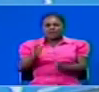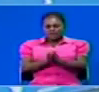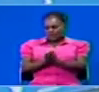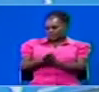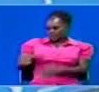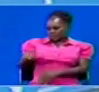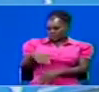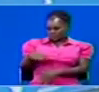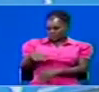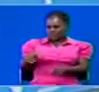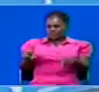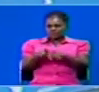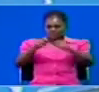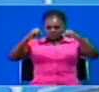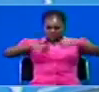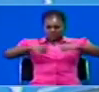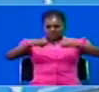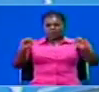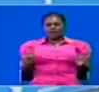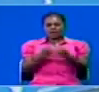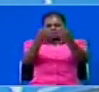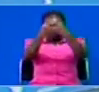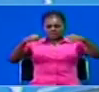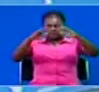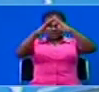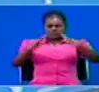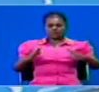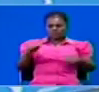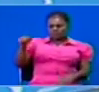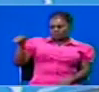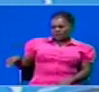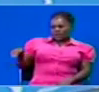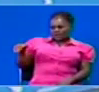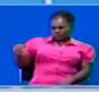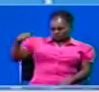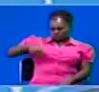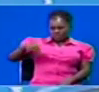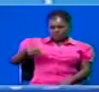environs. The deals were signed at State House earlier on a while ago.